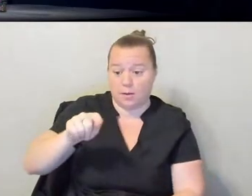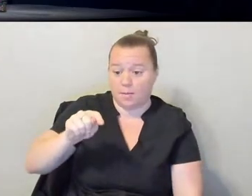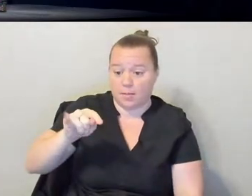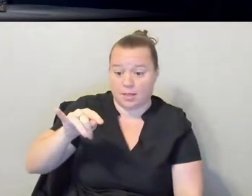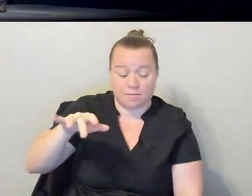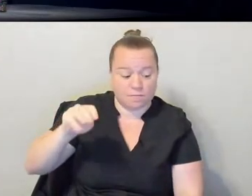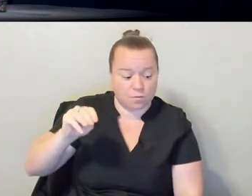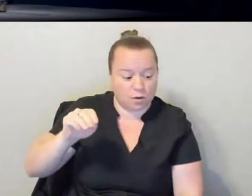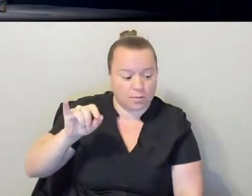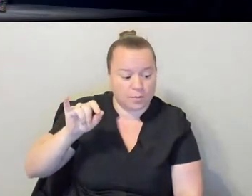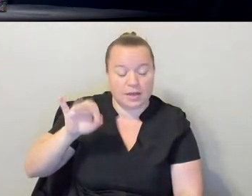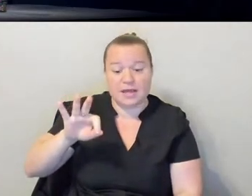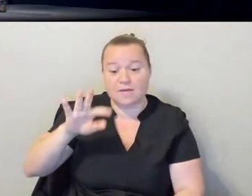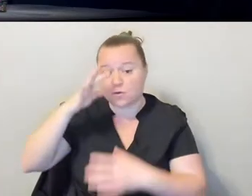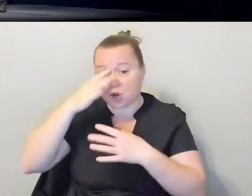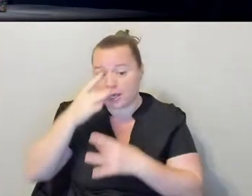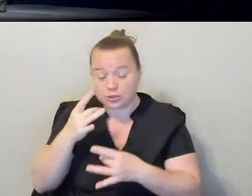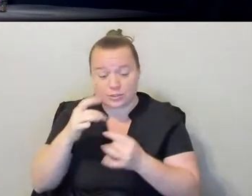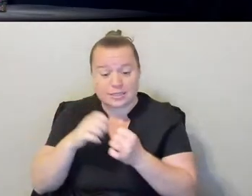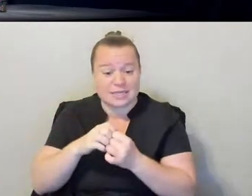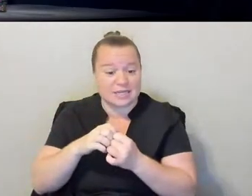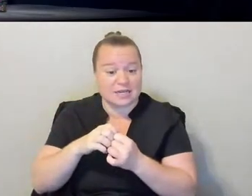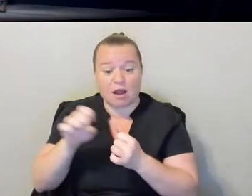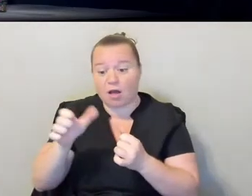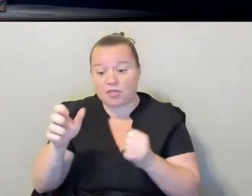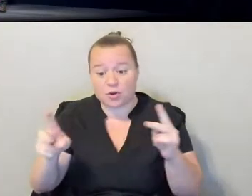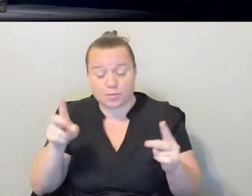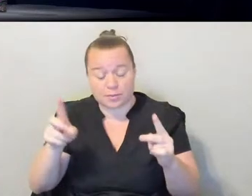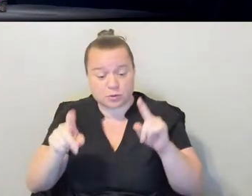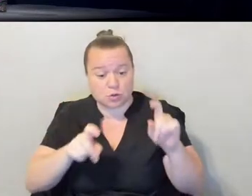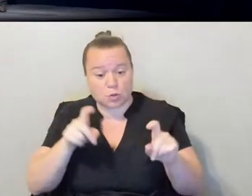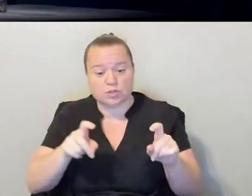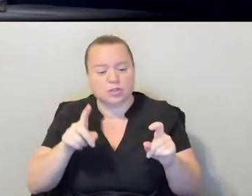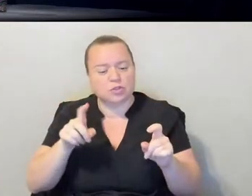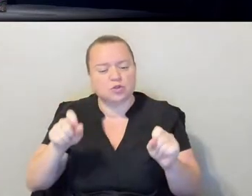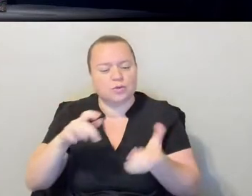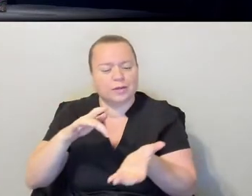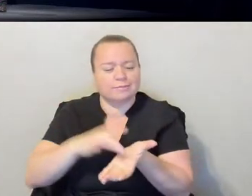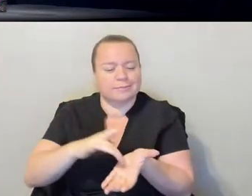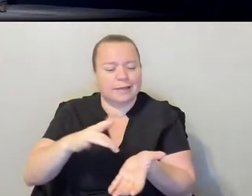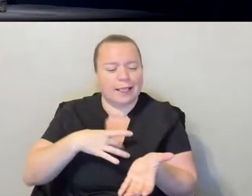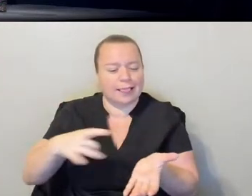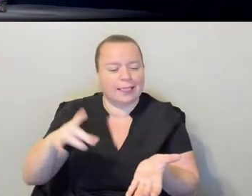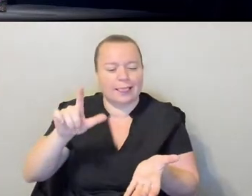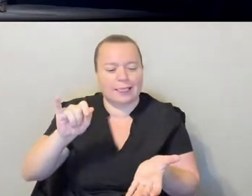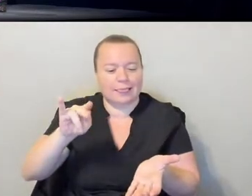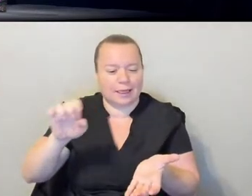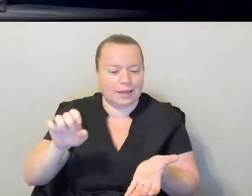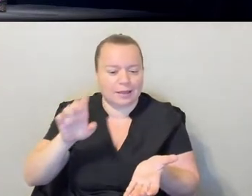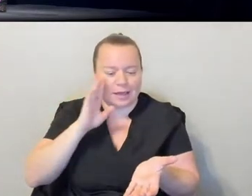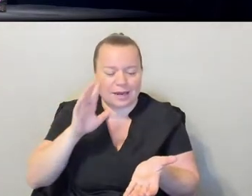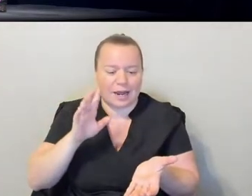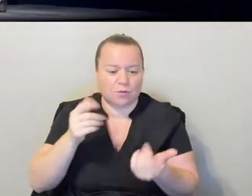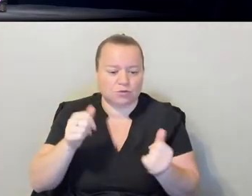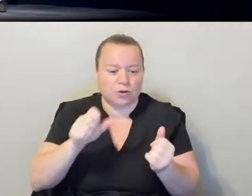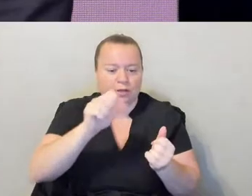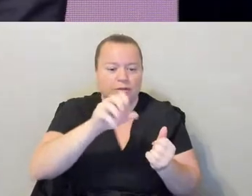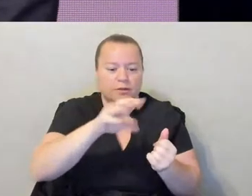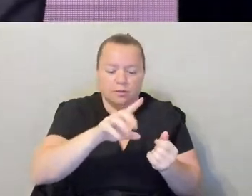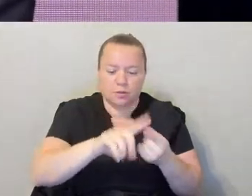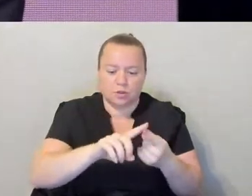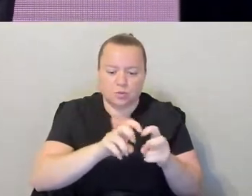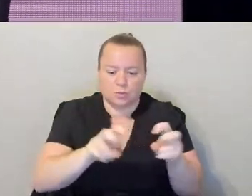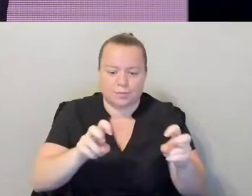questions, you can drop a like on their questions, and I'll try and put them to our panelists as we go throughout our discussion. So now